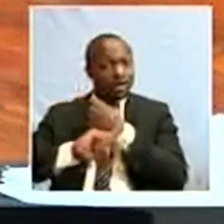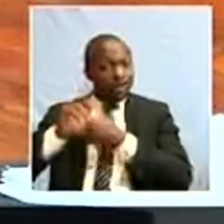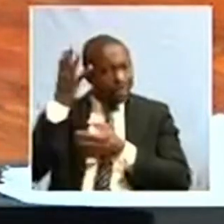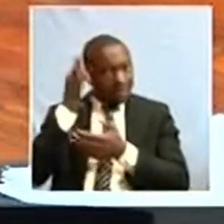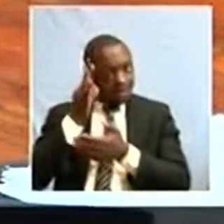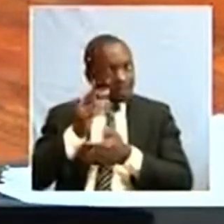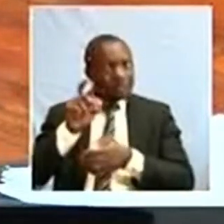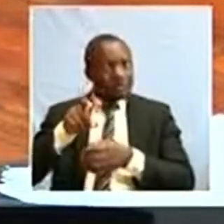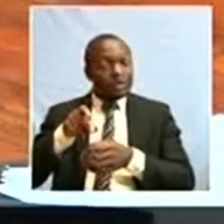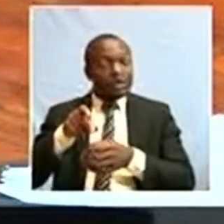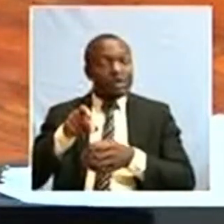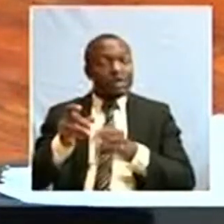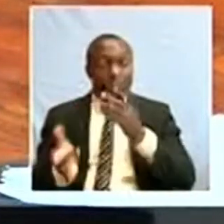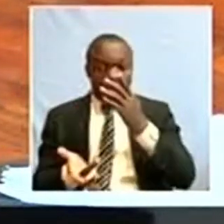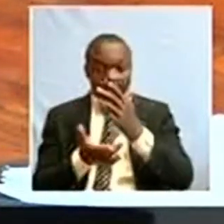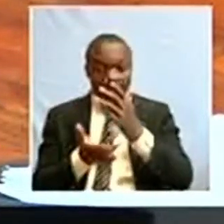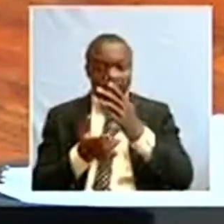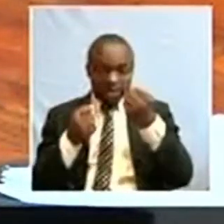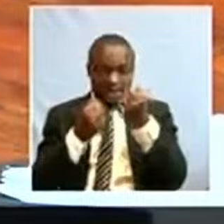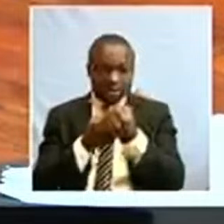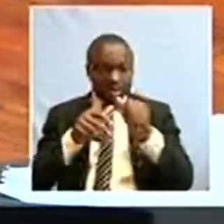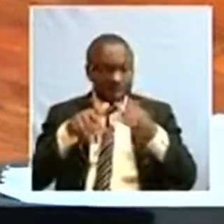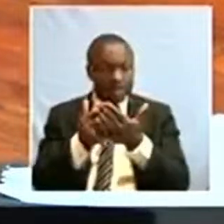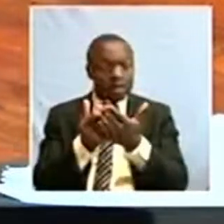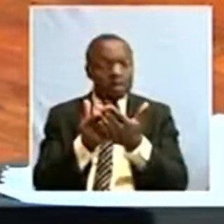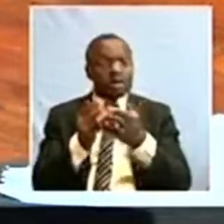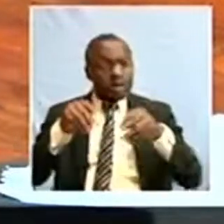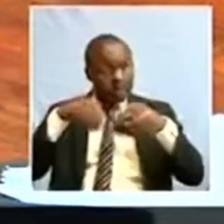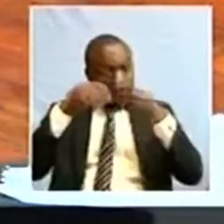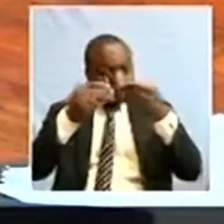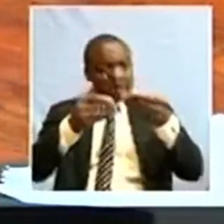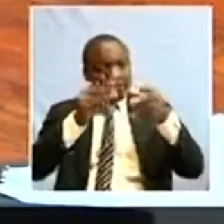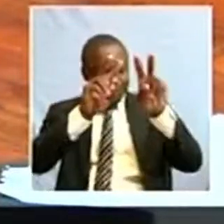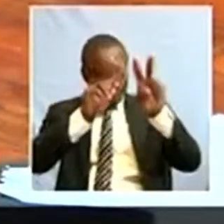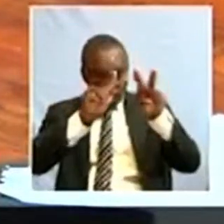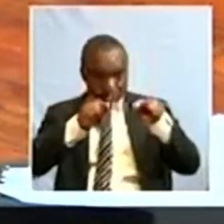technical support on how to provide oversight on your